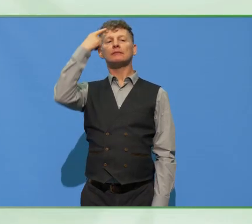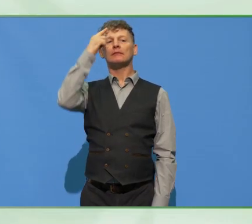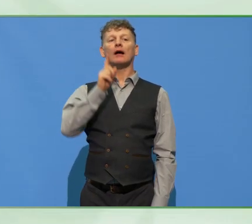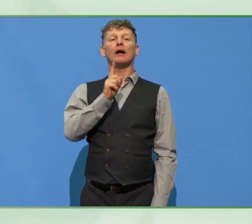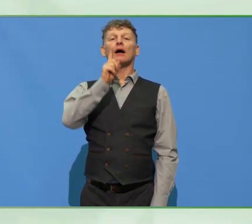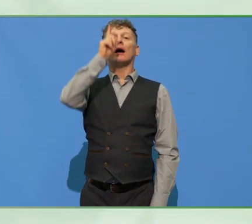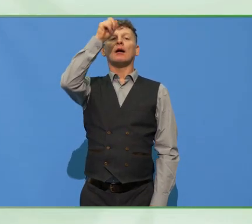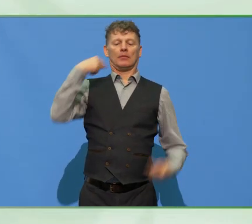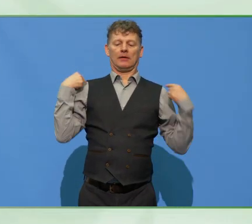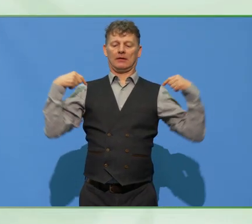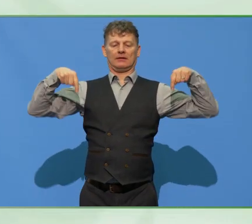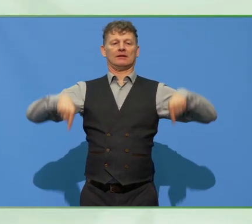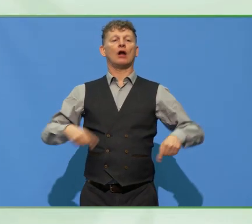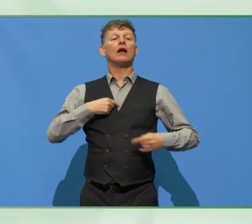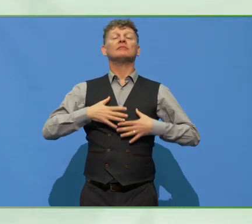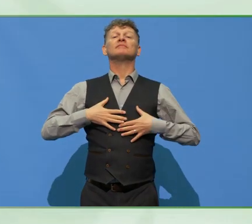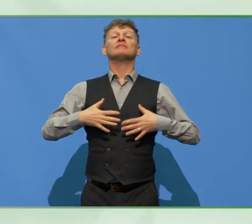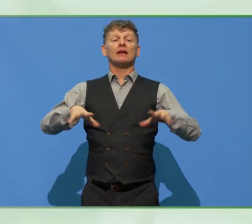nice big breath in